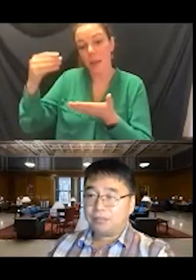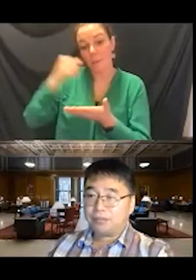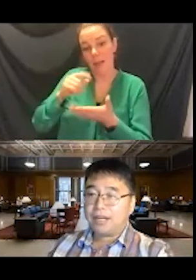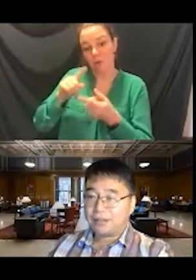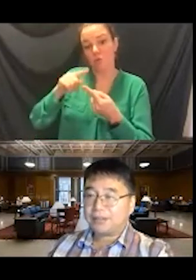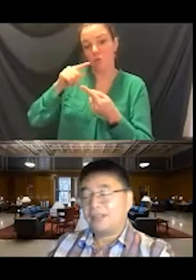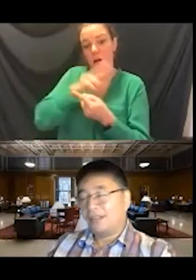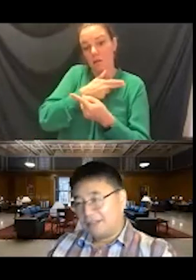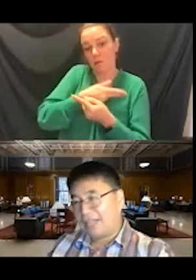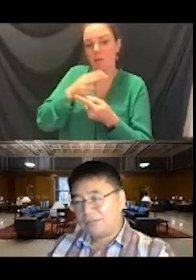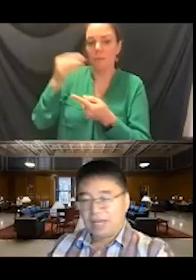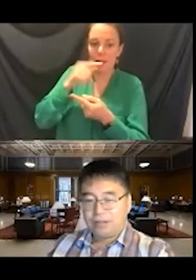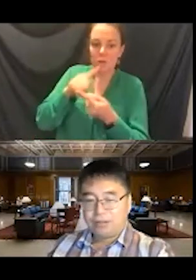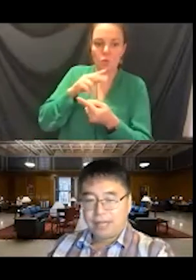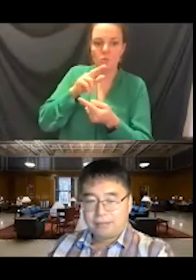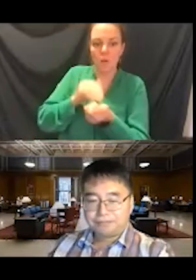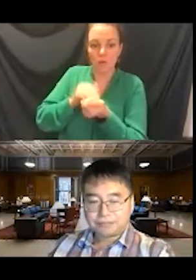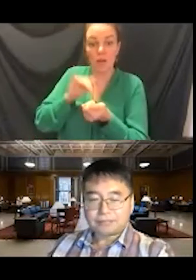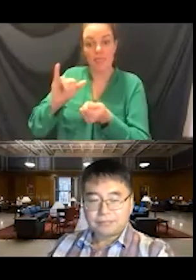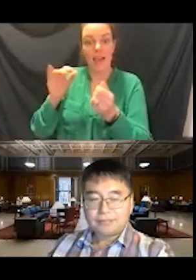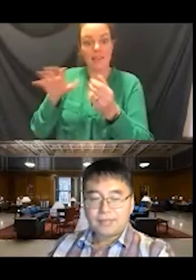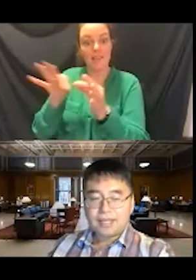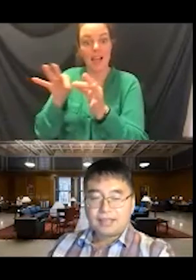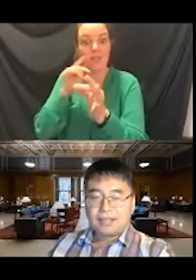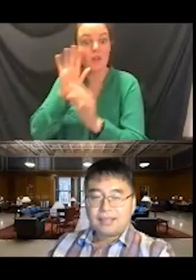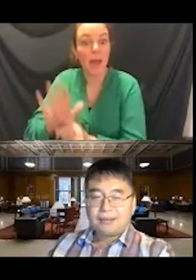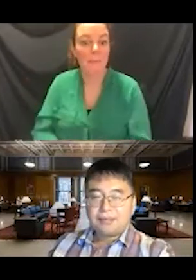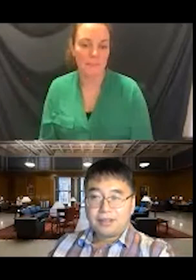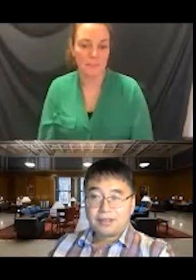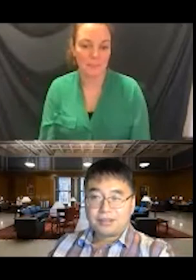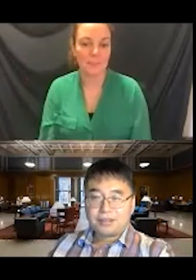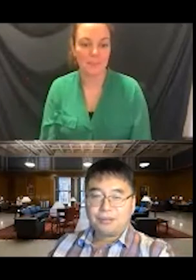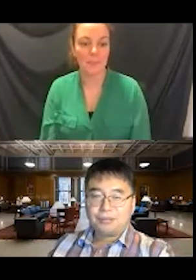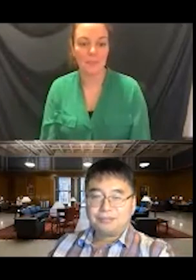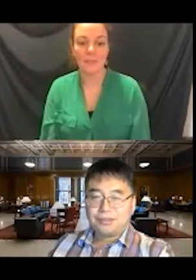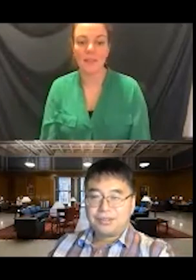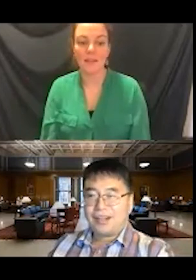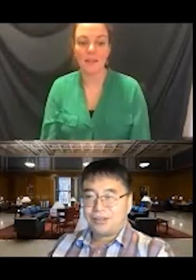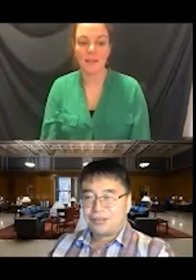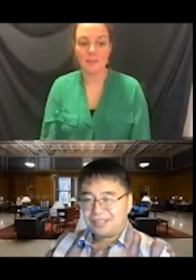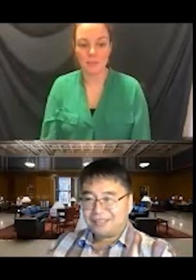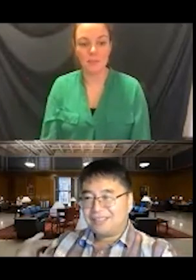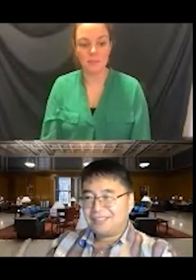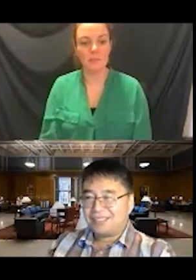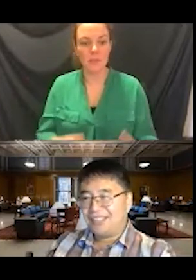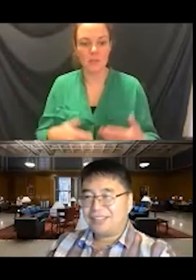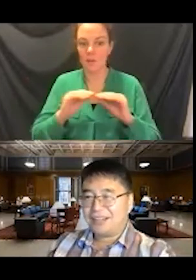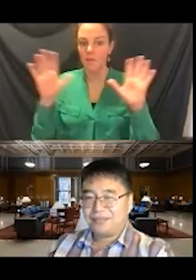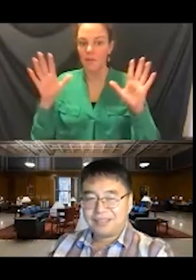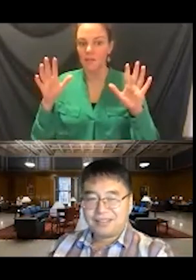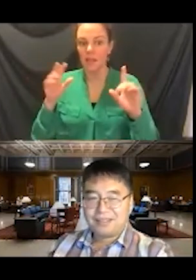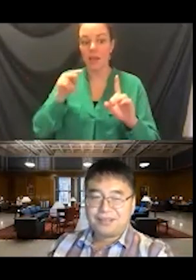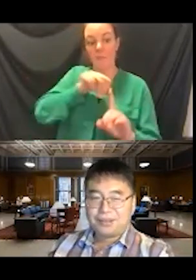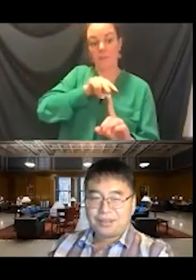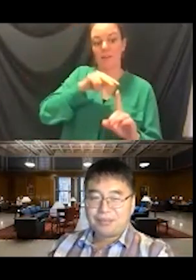make to the providers, that's value to them. But here's the thing, so you see a the inherent